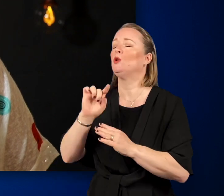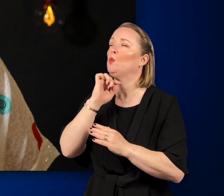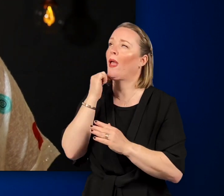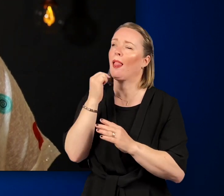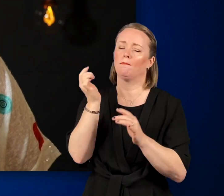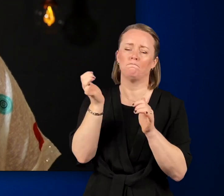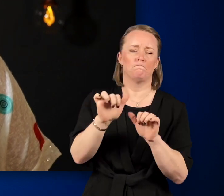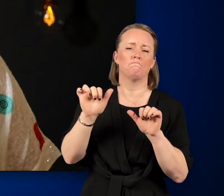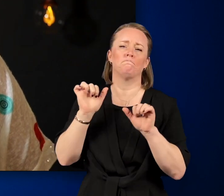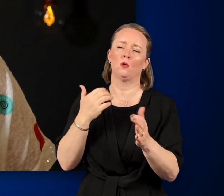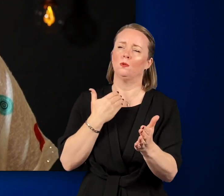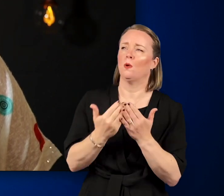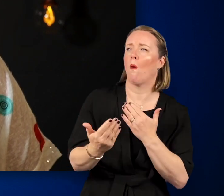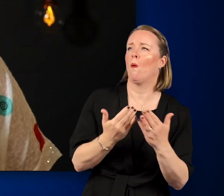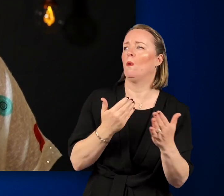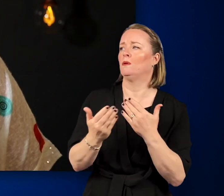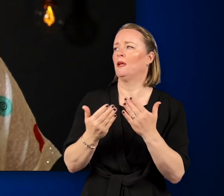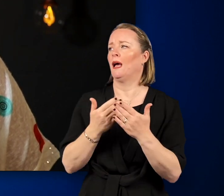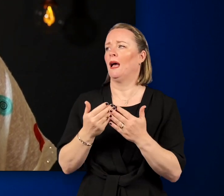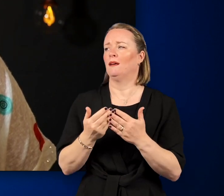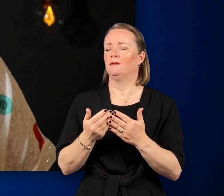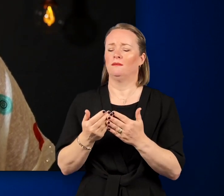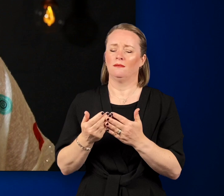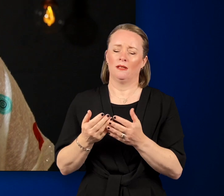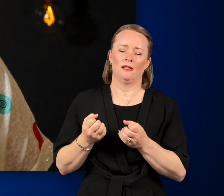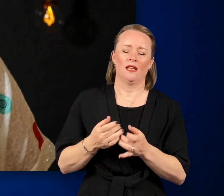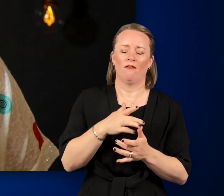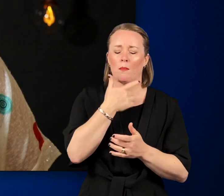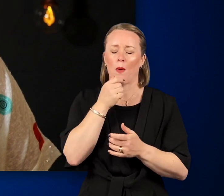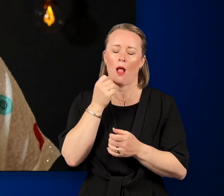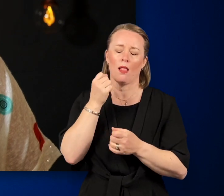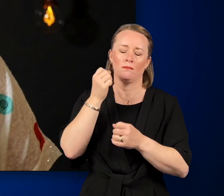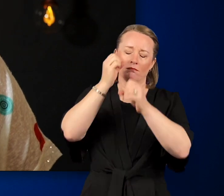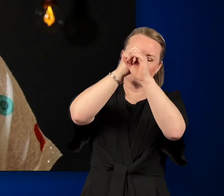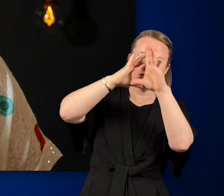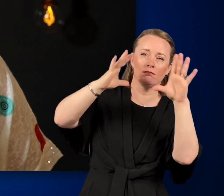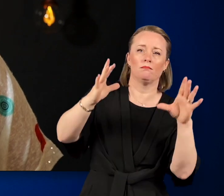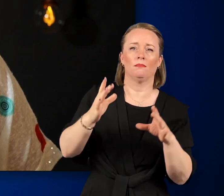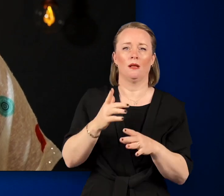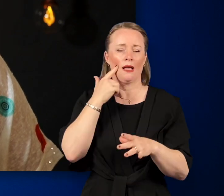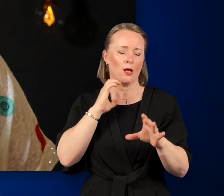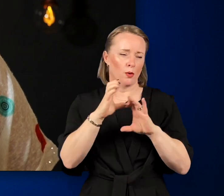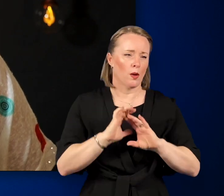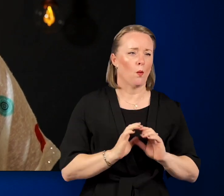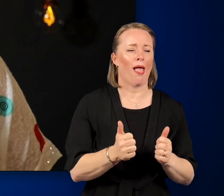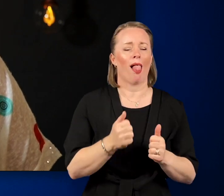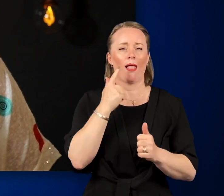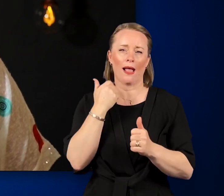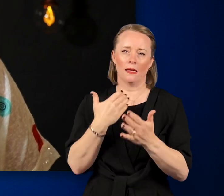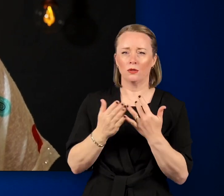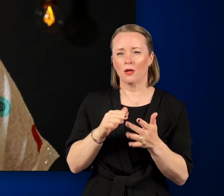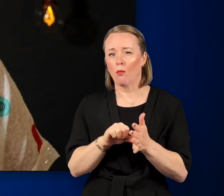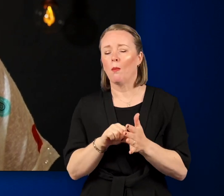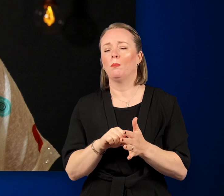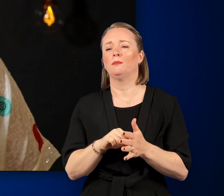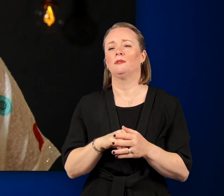imagination and the ability to communicate well and to solve the problems that have arisen. And we pray,